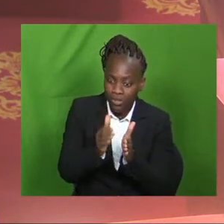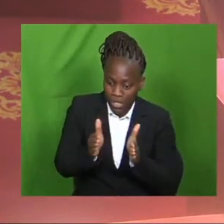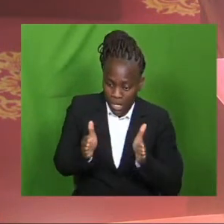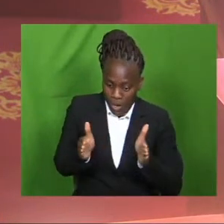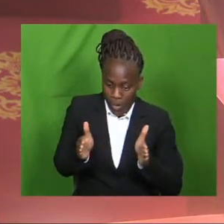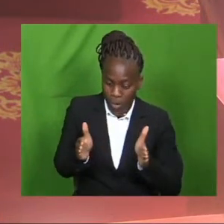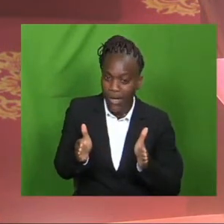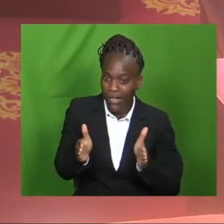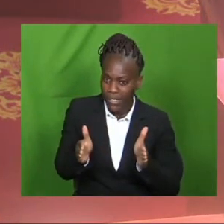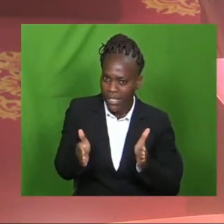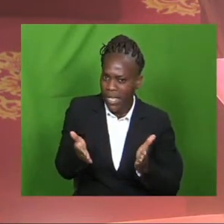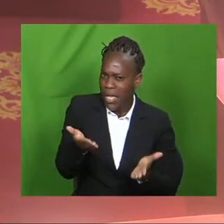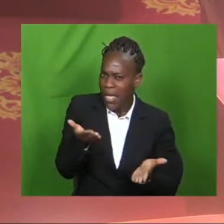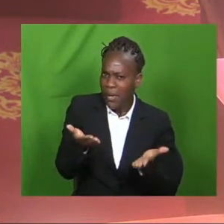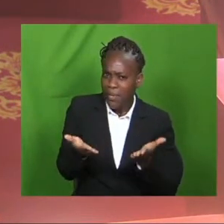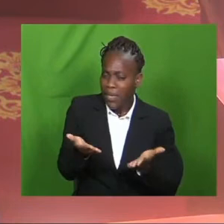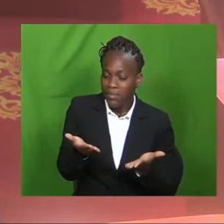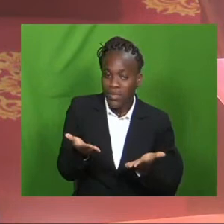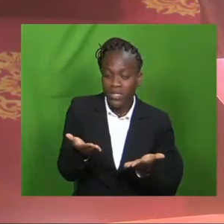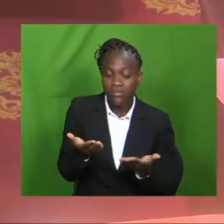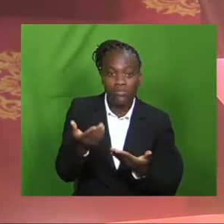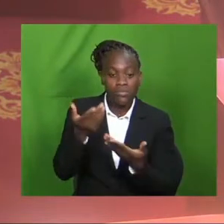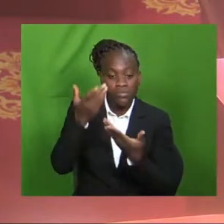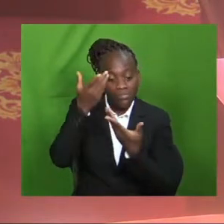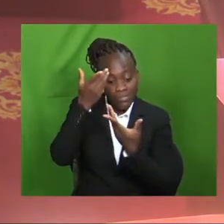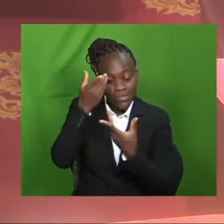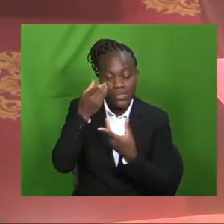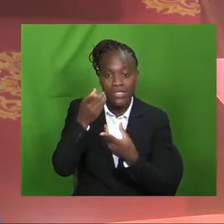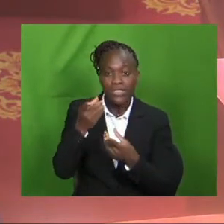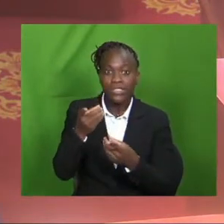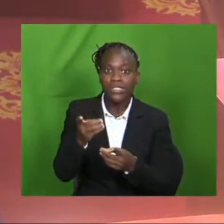we may decide to